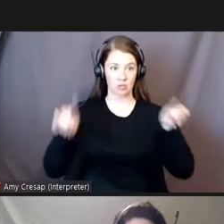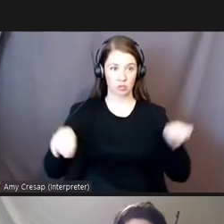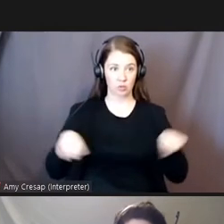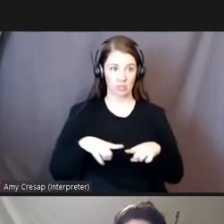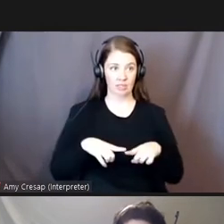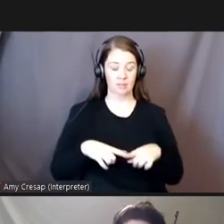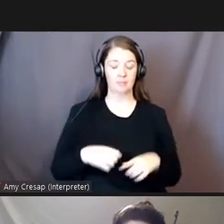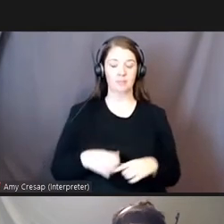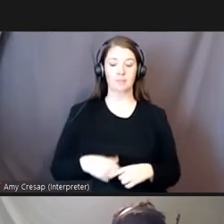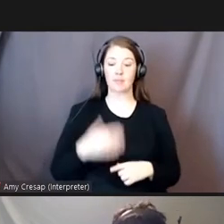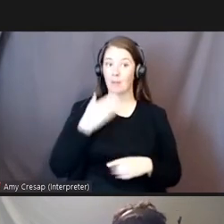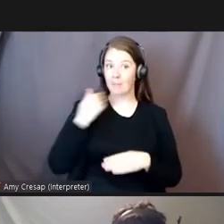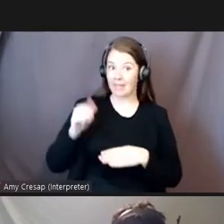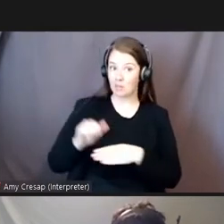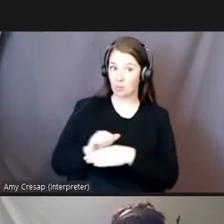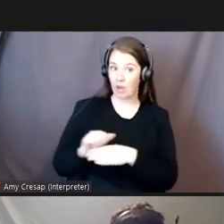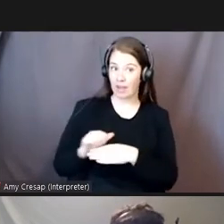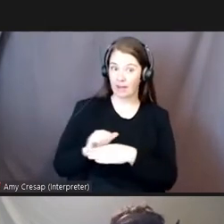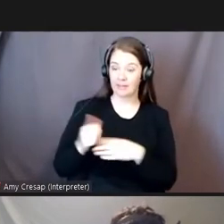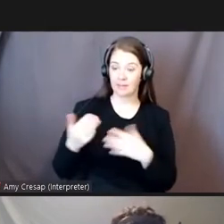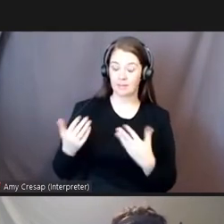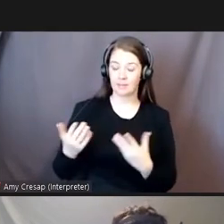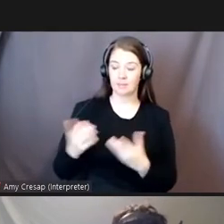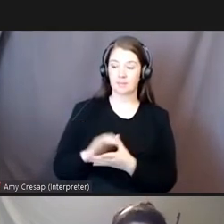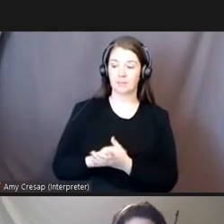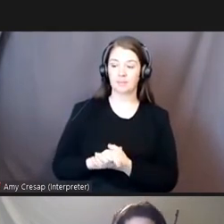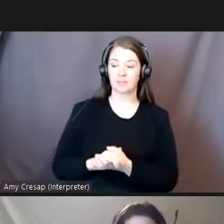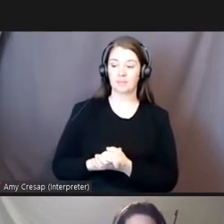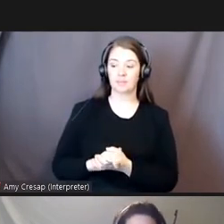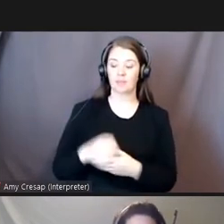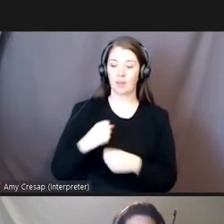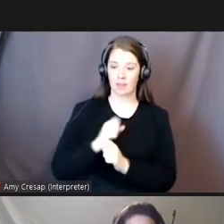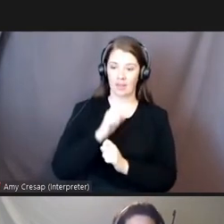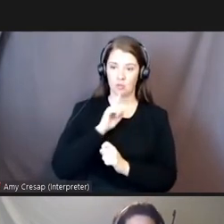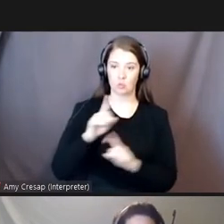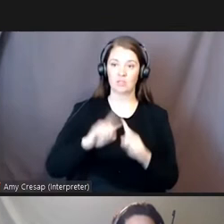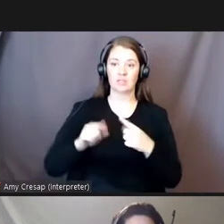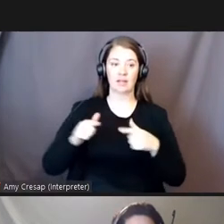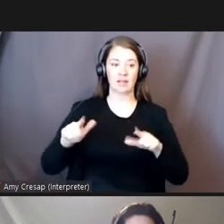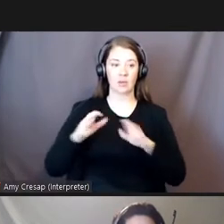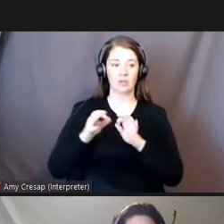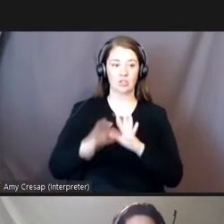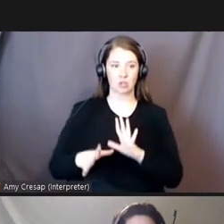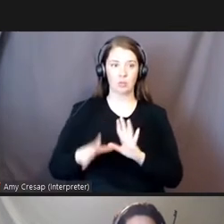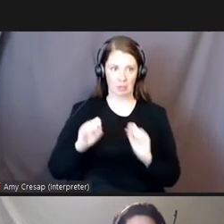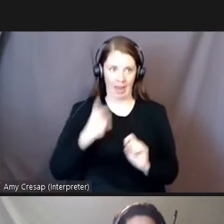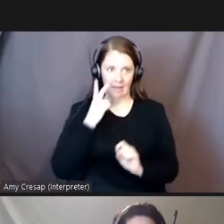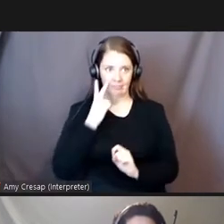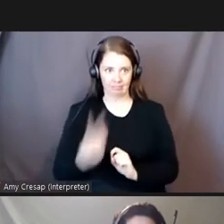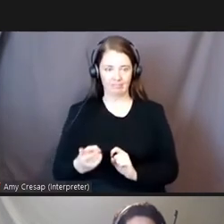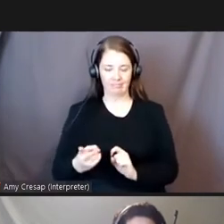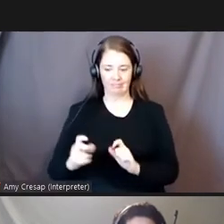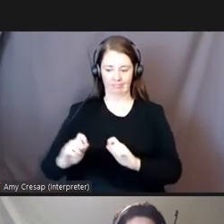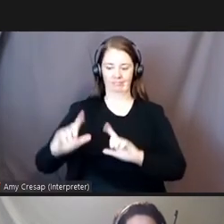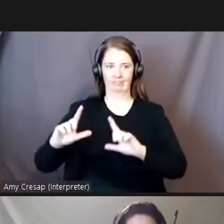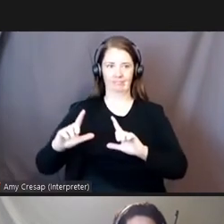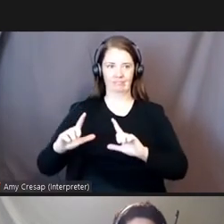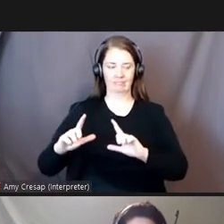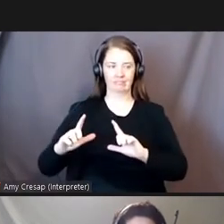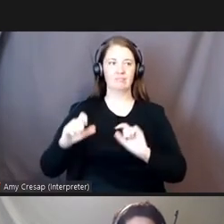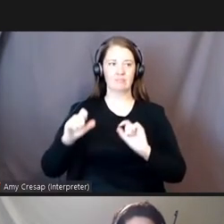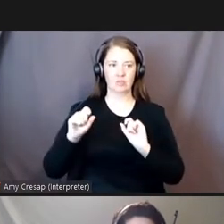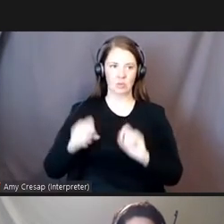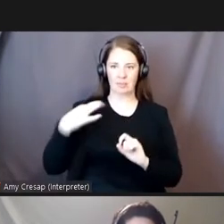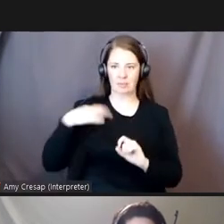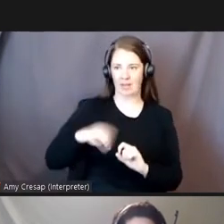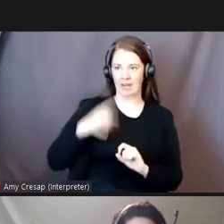best practice is to make sure that the sign language interpreter is visible in order to benefit viewers who